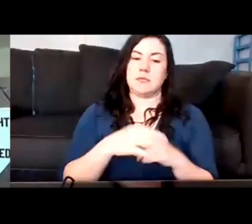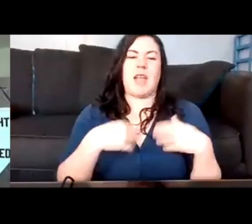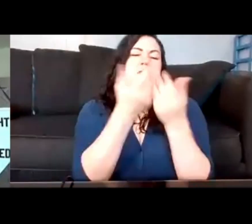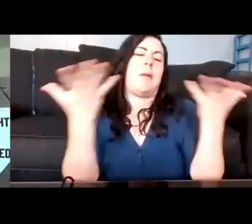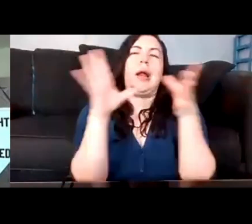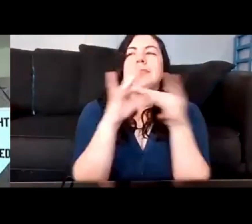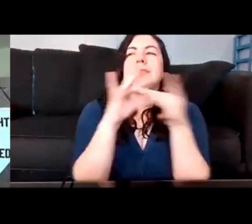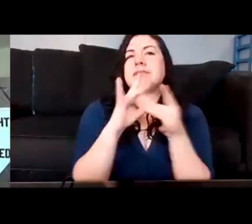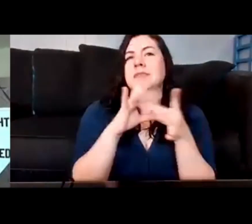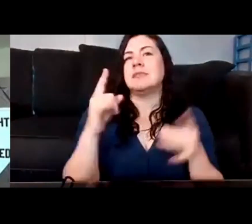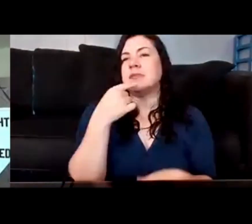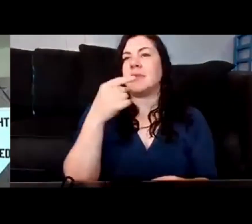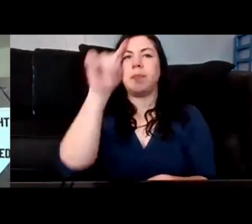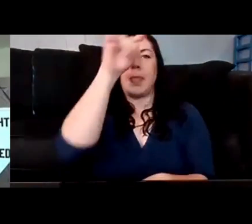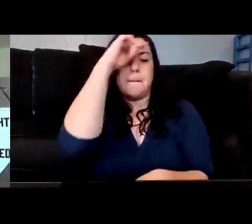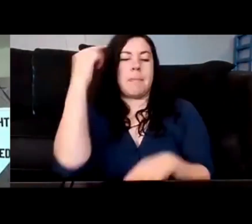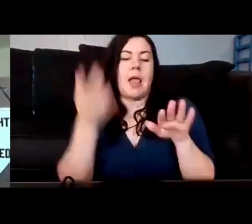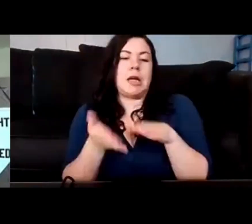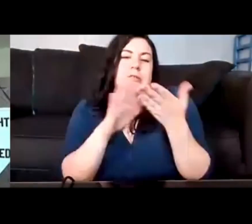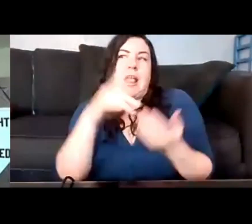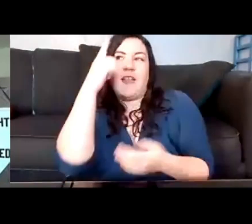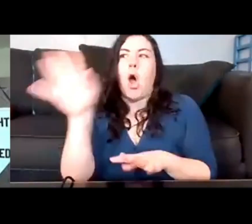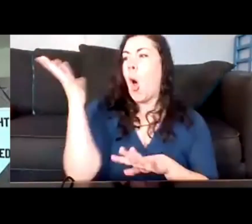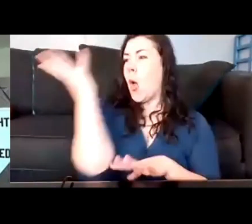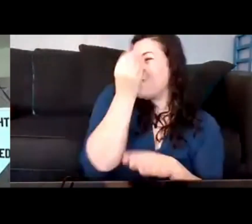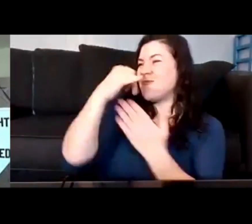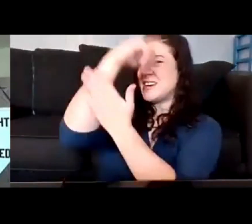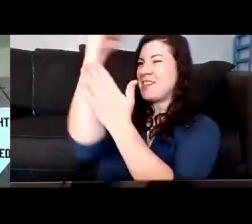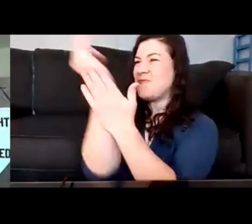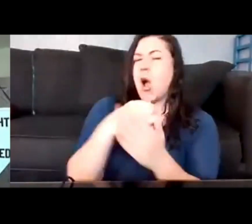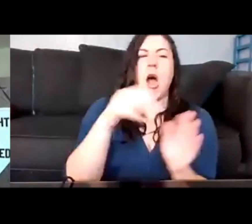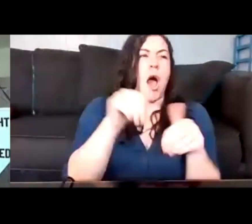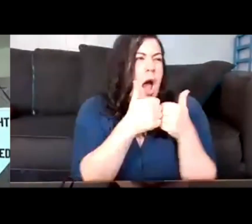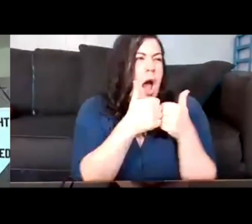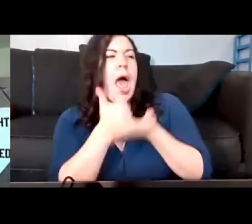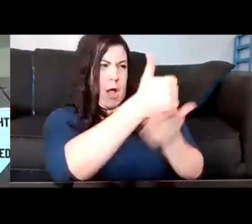Black death as aesthetic works are necessary for raising awareness.